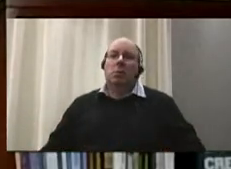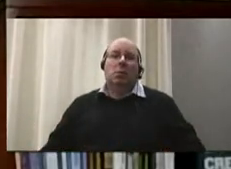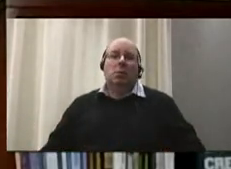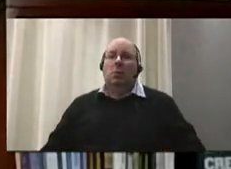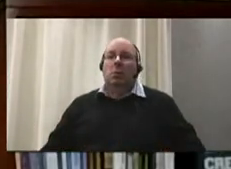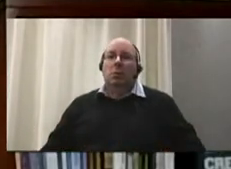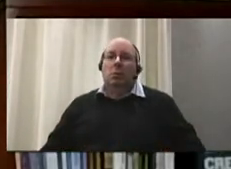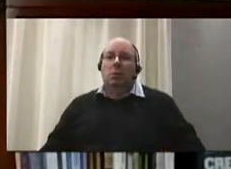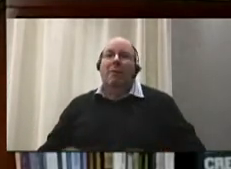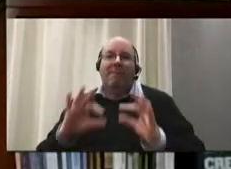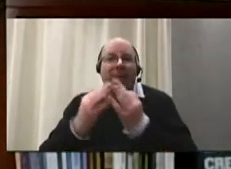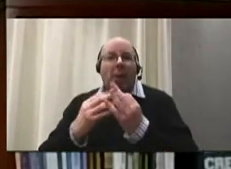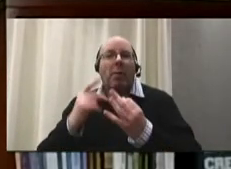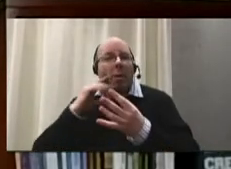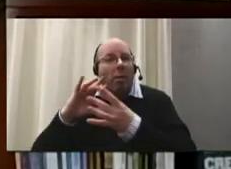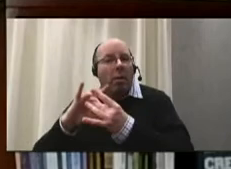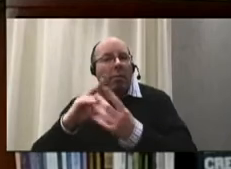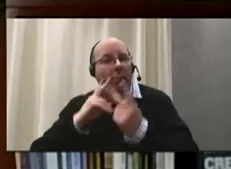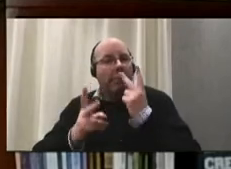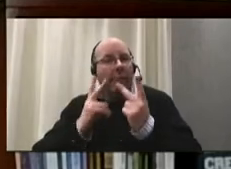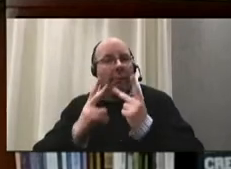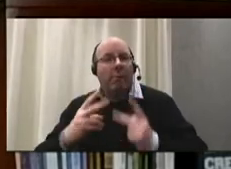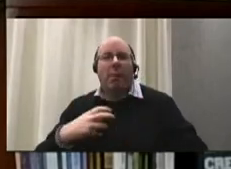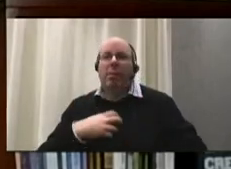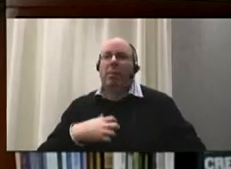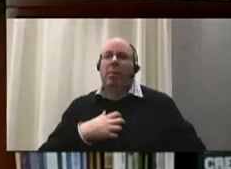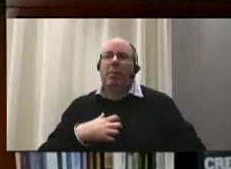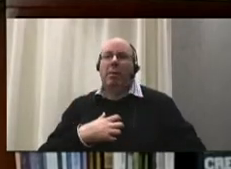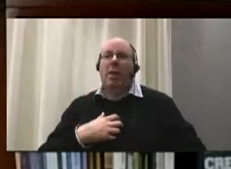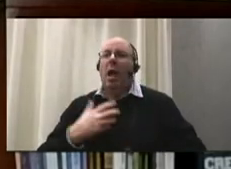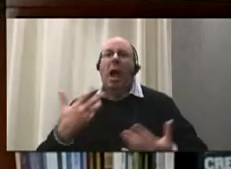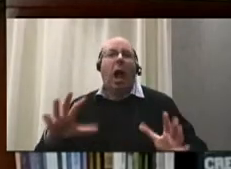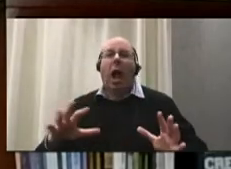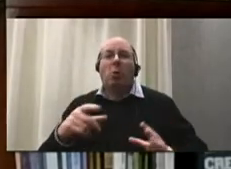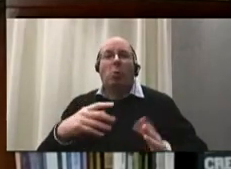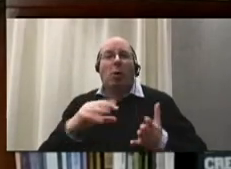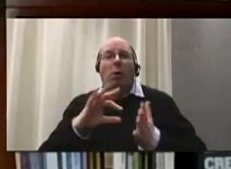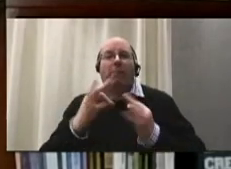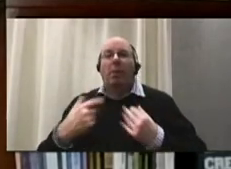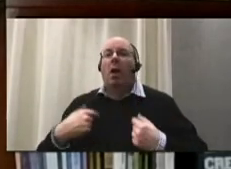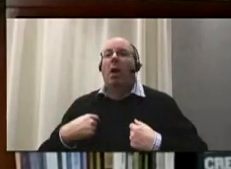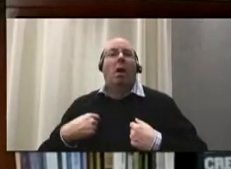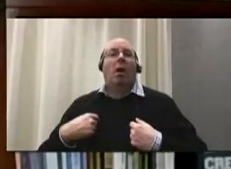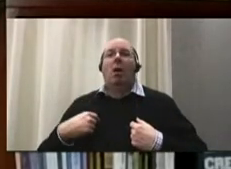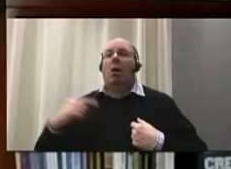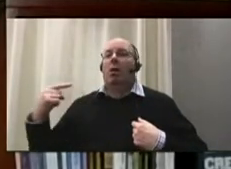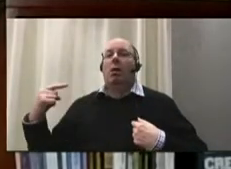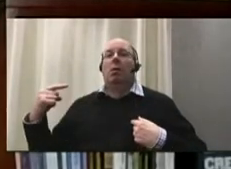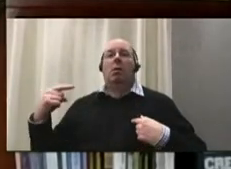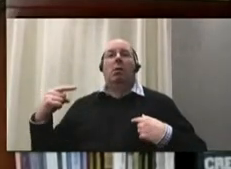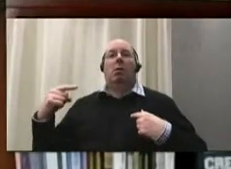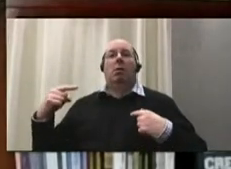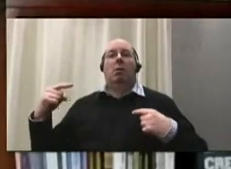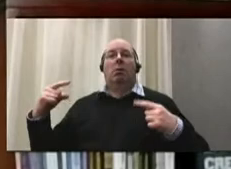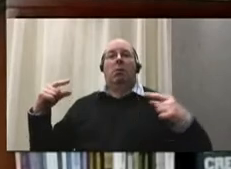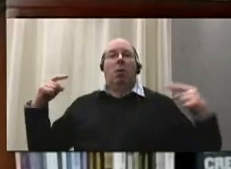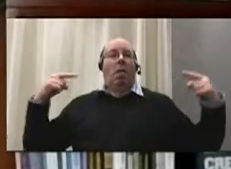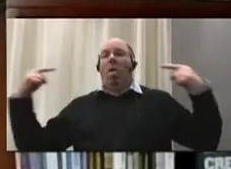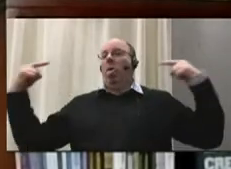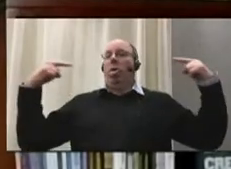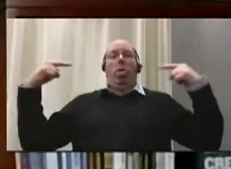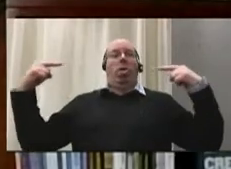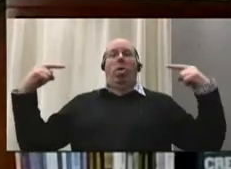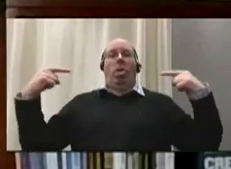I ever wanted for our families in this county to feel like they're caught in the middle of agencies. That should never be anybody's question or